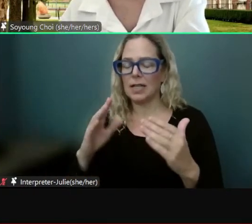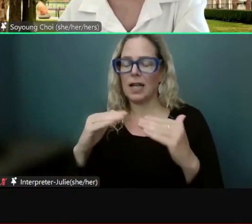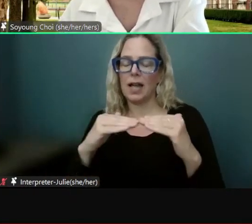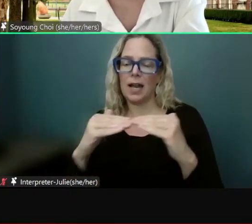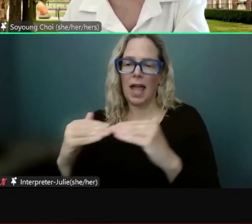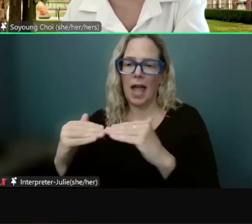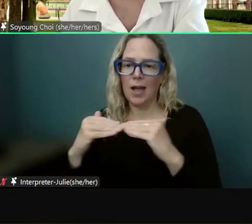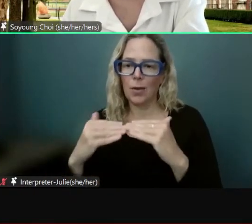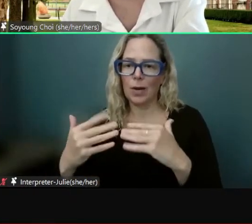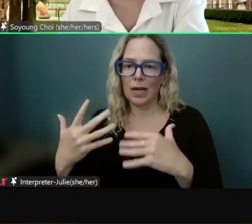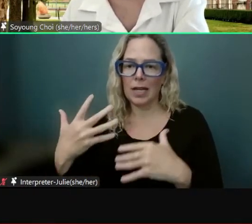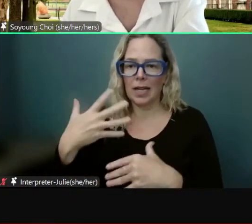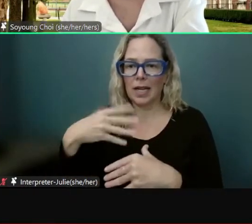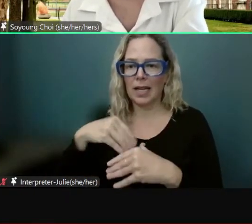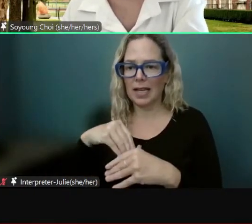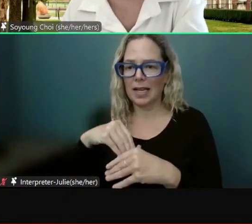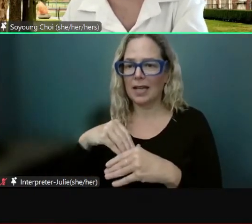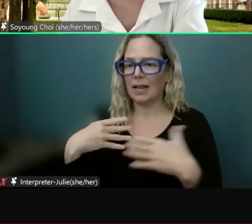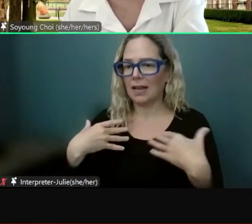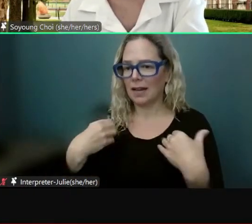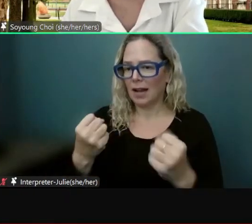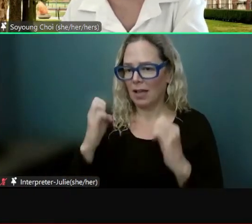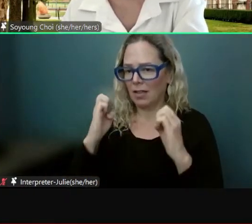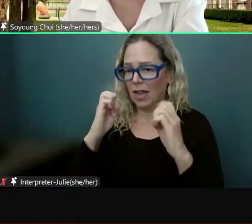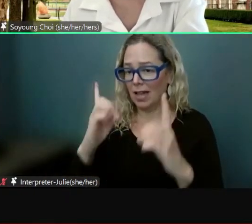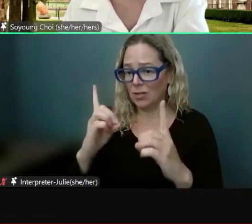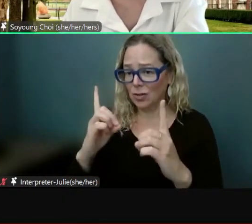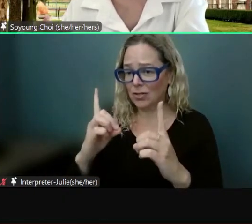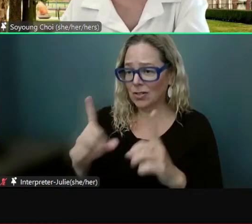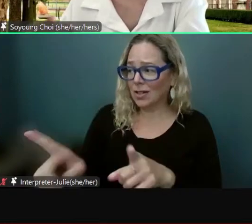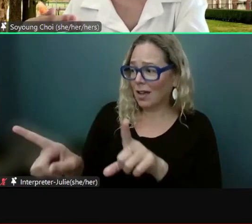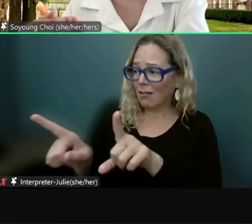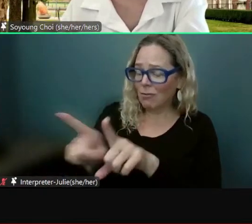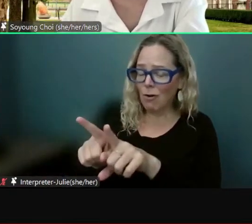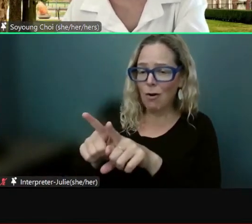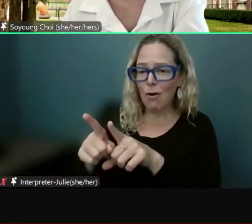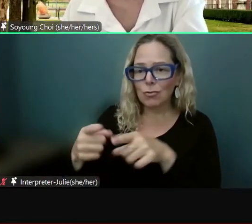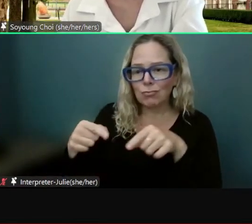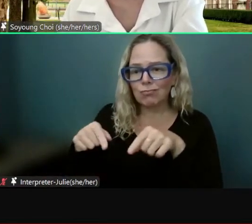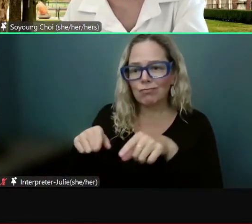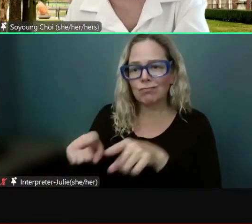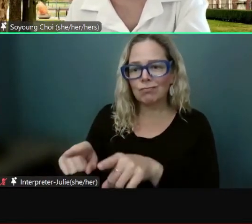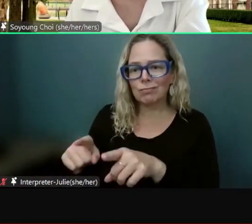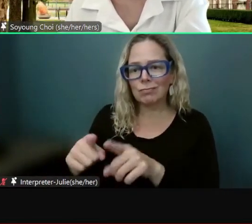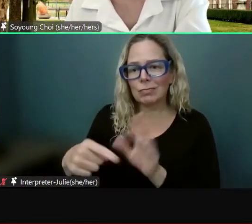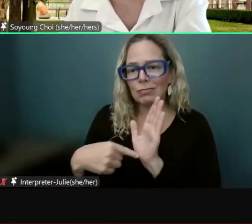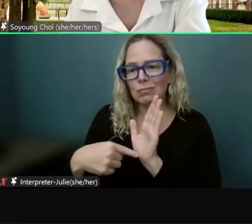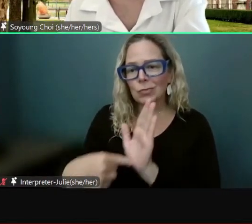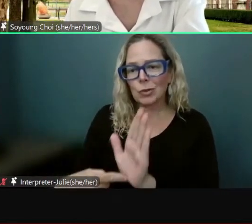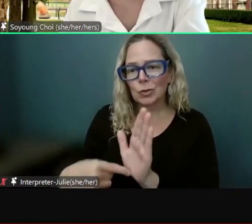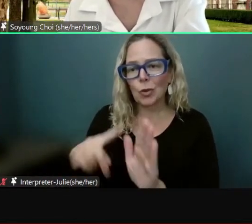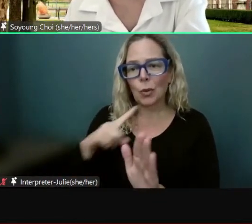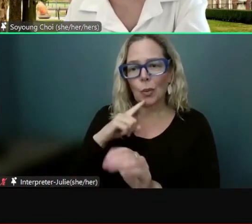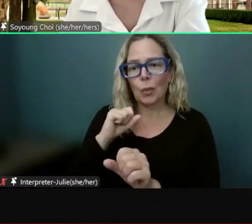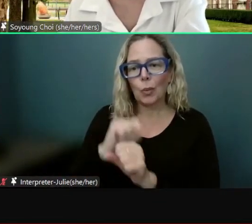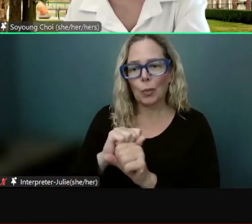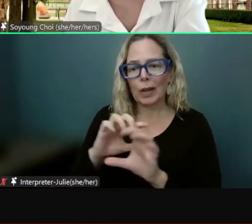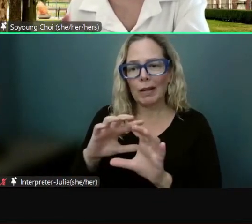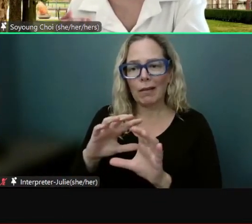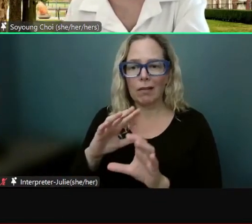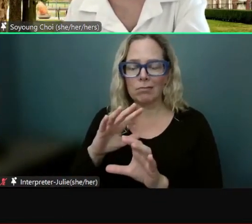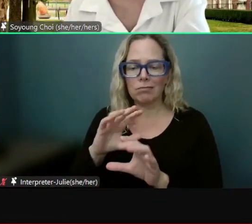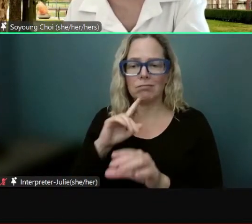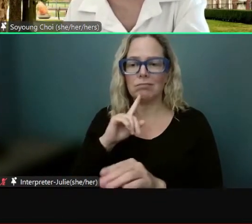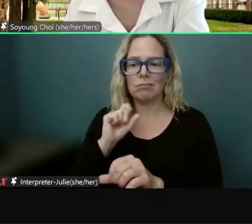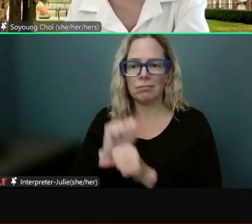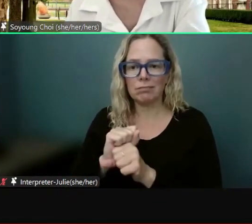also incorporating real world case studies and reflective activities. The goal is to